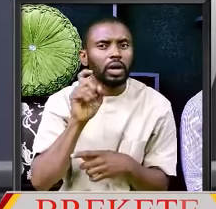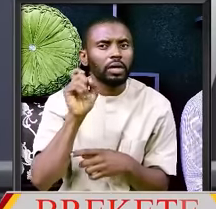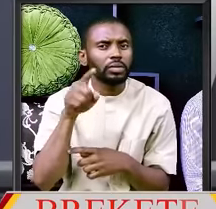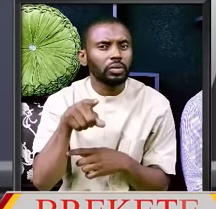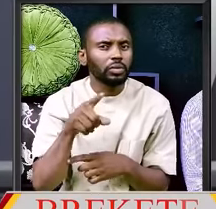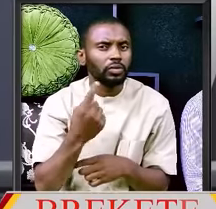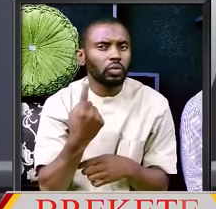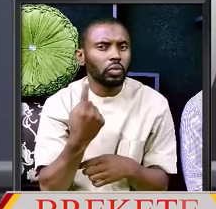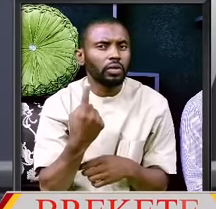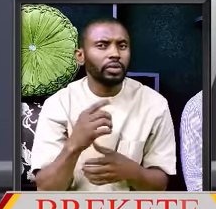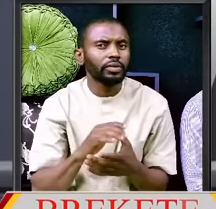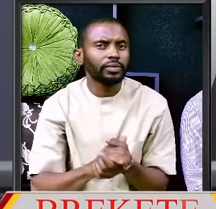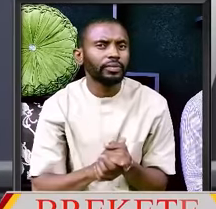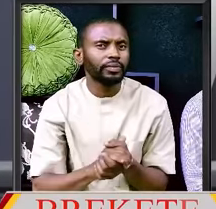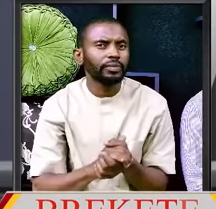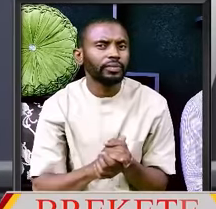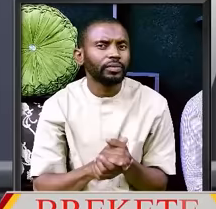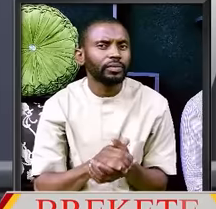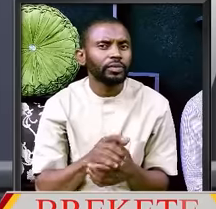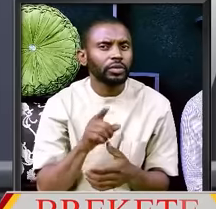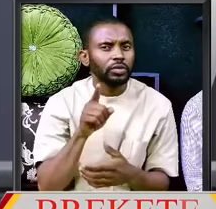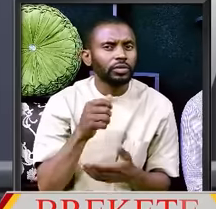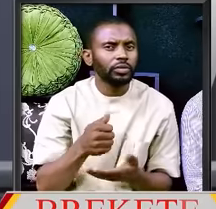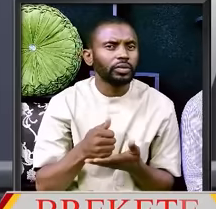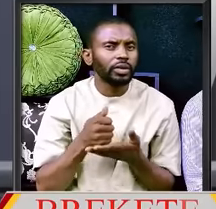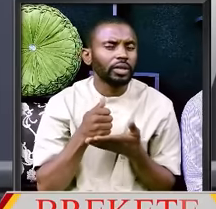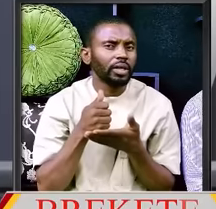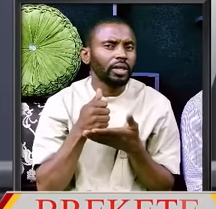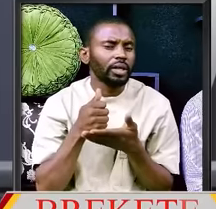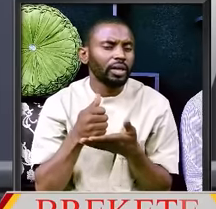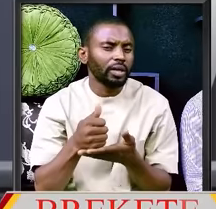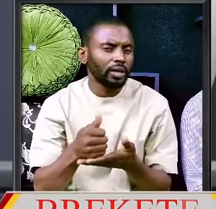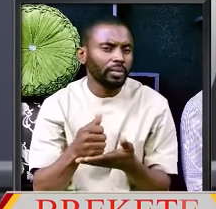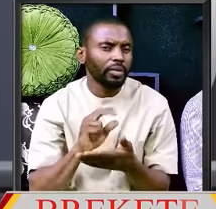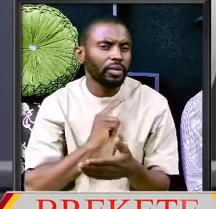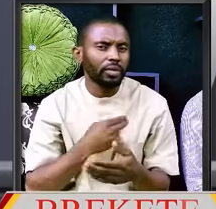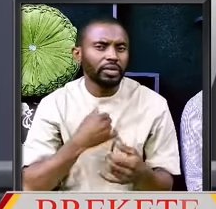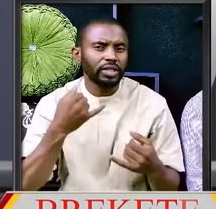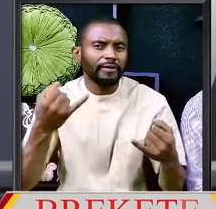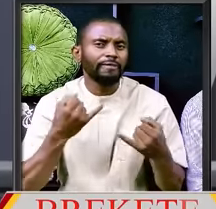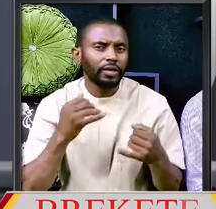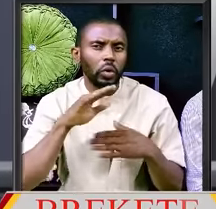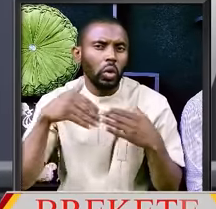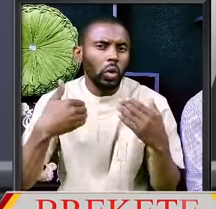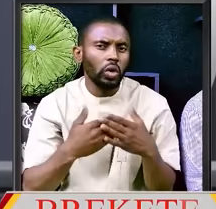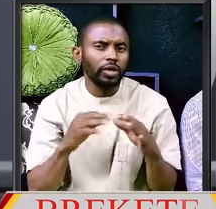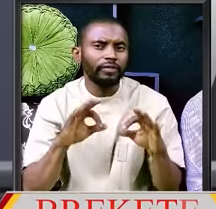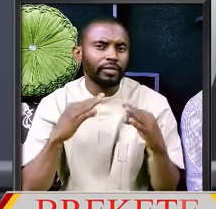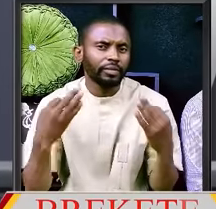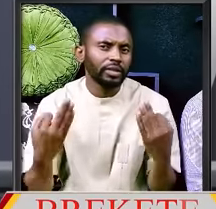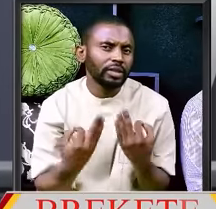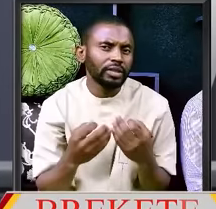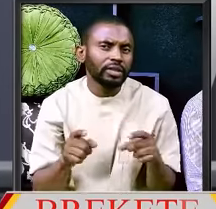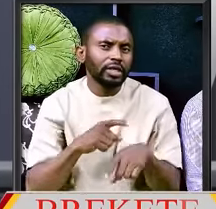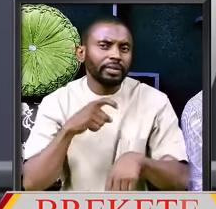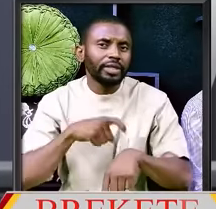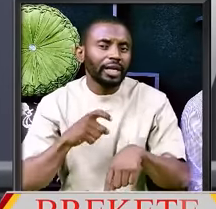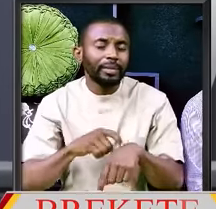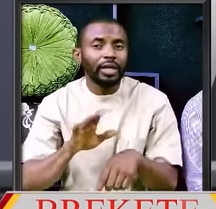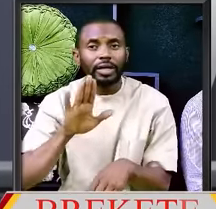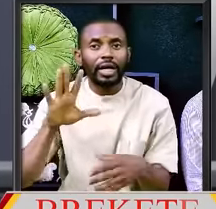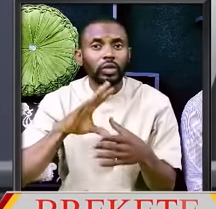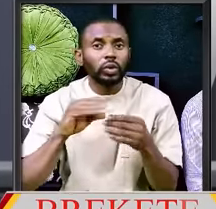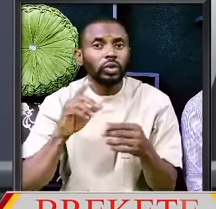or add one more contribution. You go help us invite all of them at the same time. Make their Torino